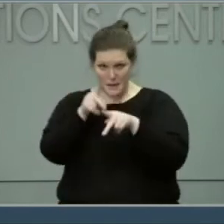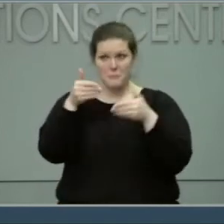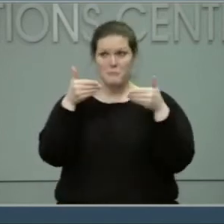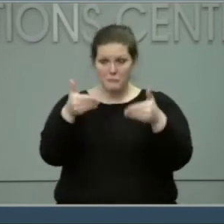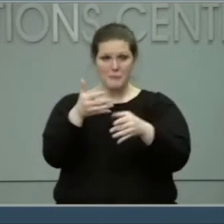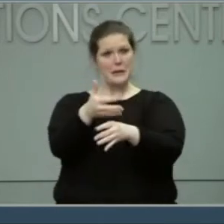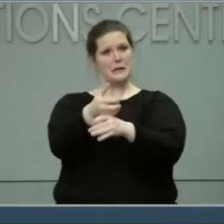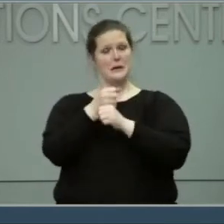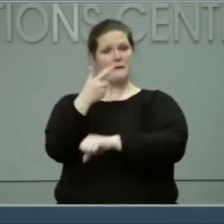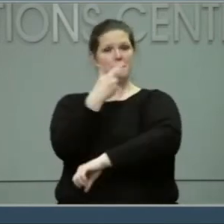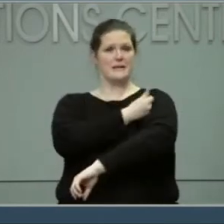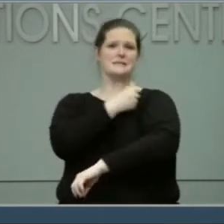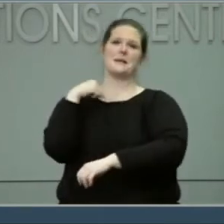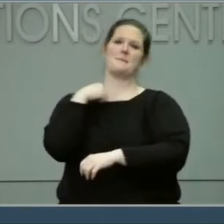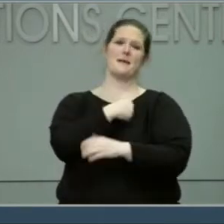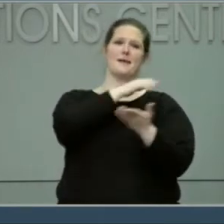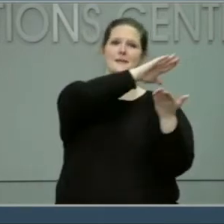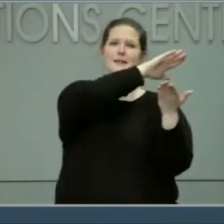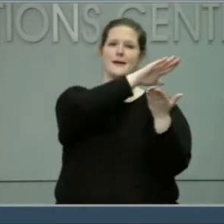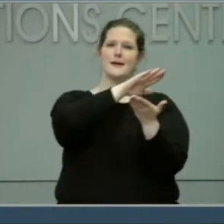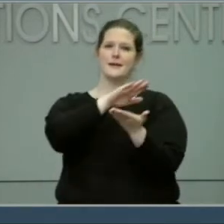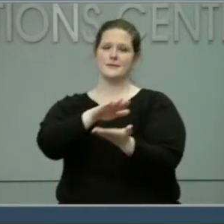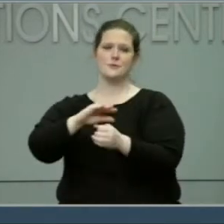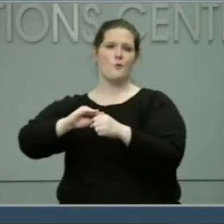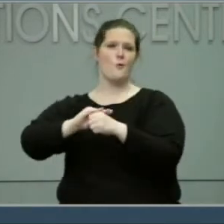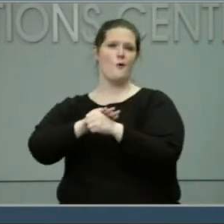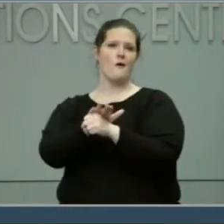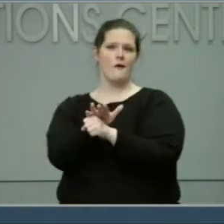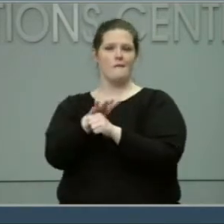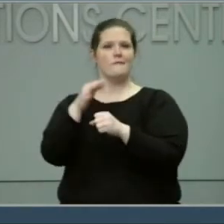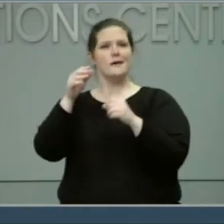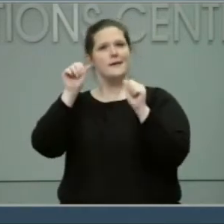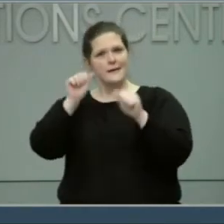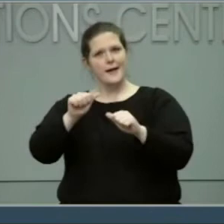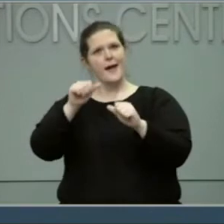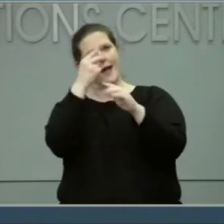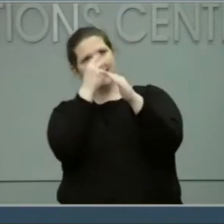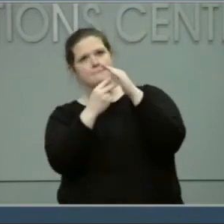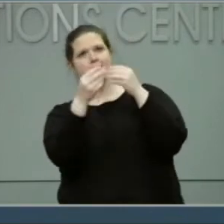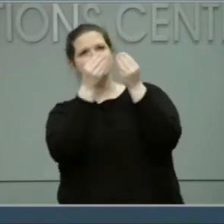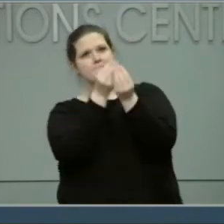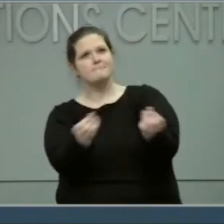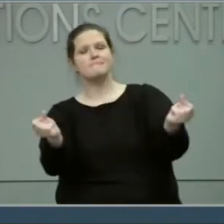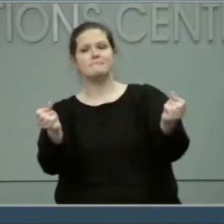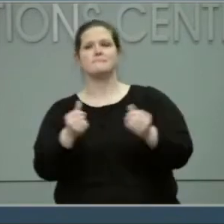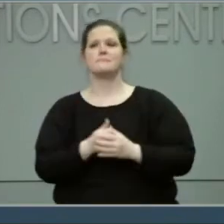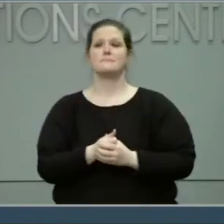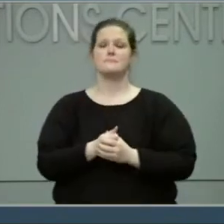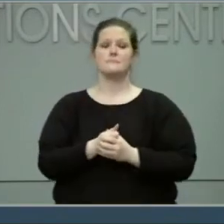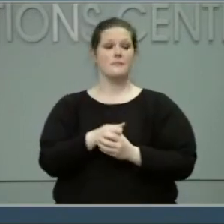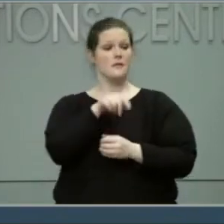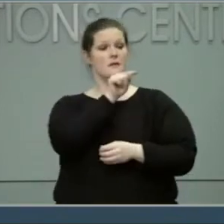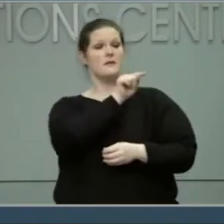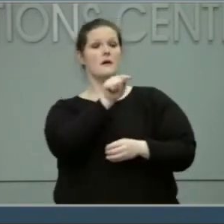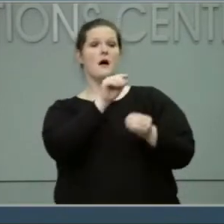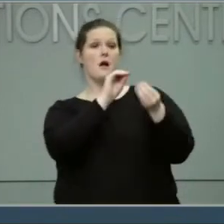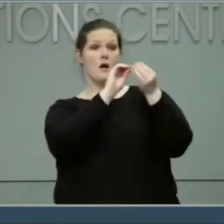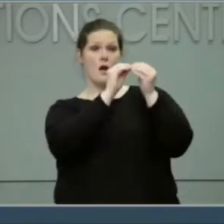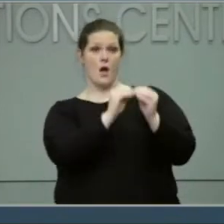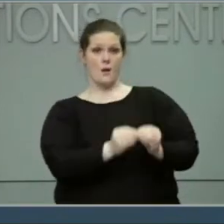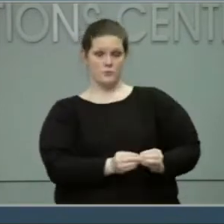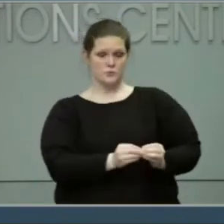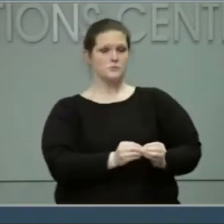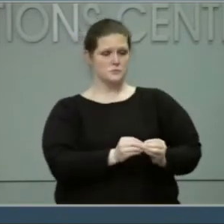Our fast and fair vaccine distribution and our sustained progress with COVID-19 metrics tell us we can move forward with